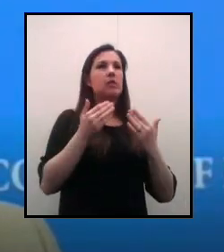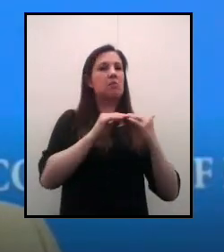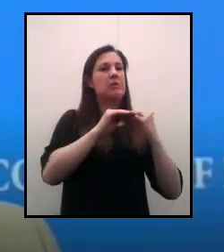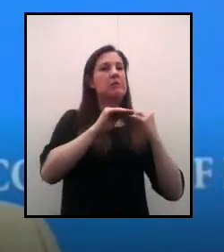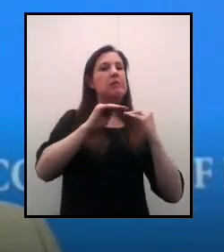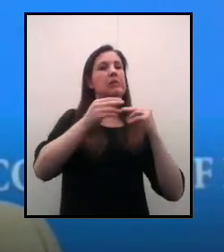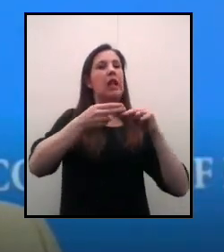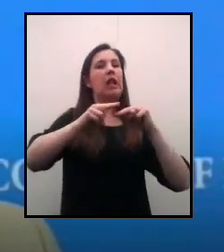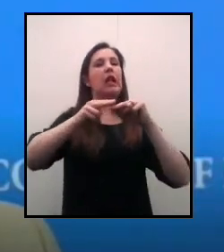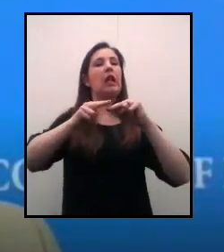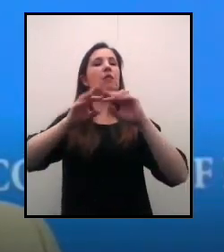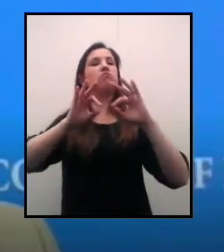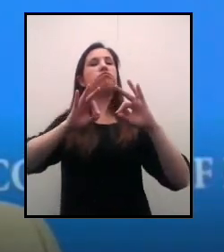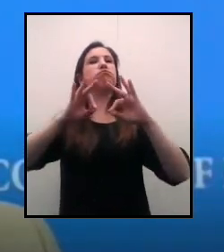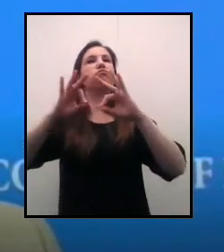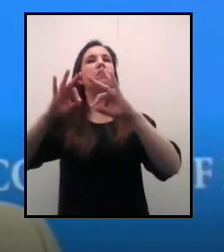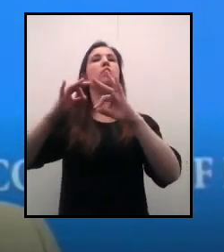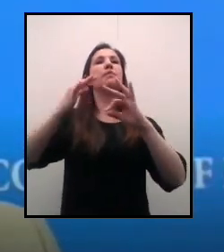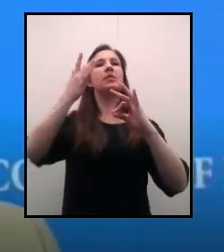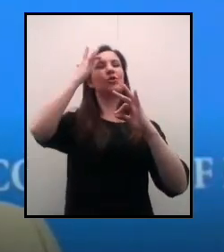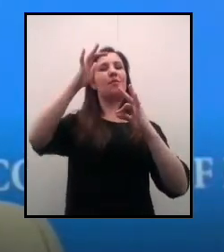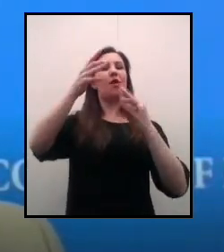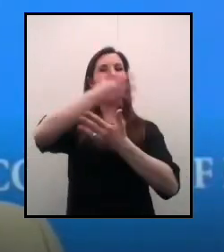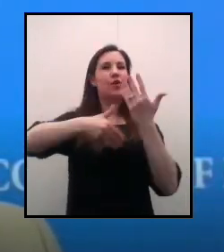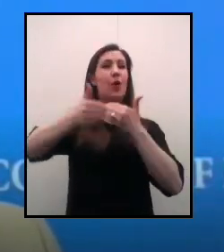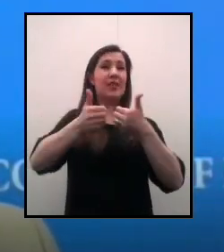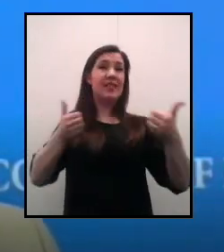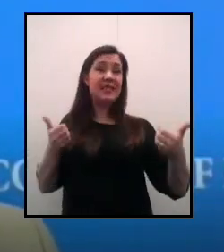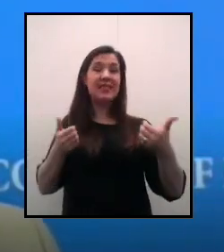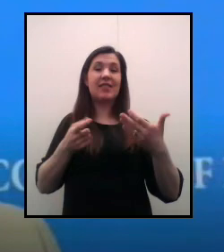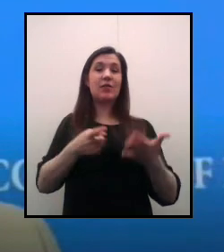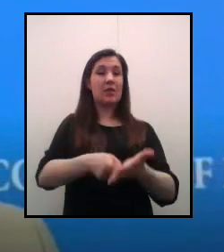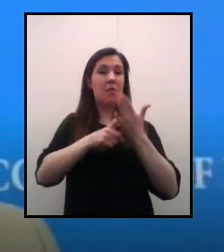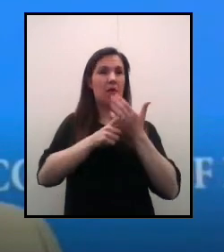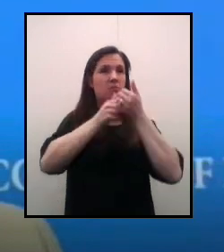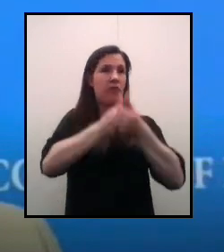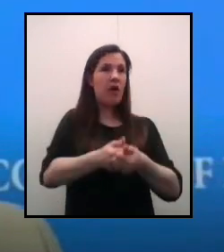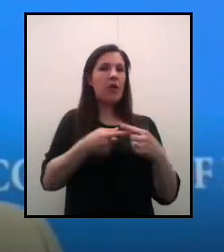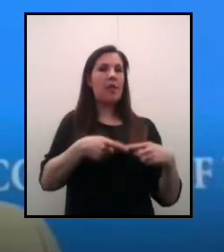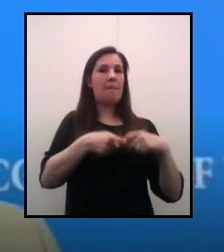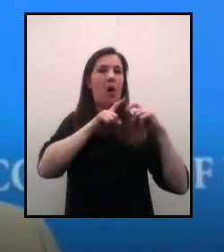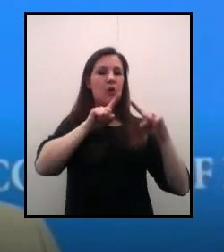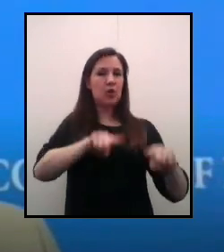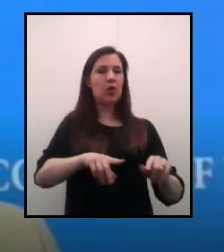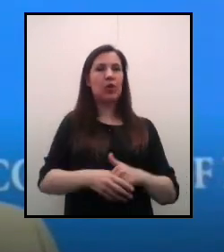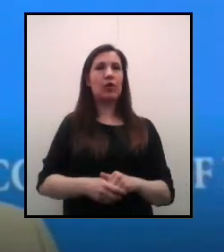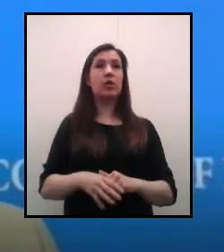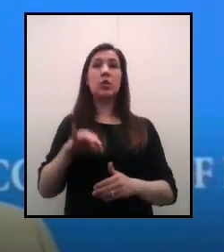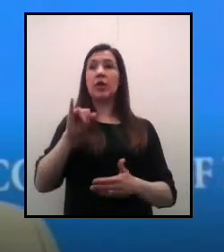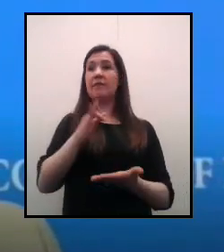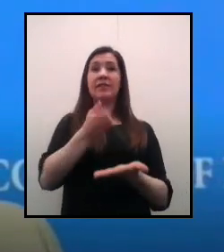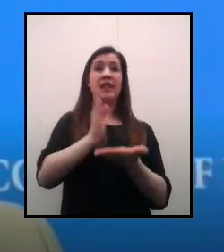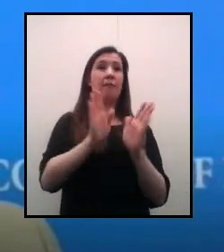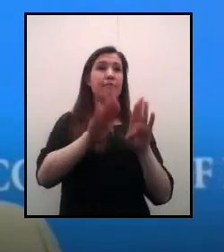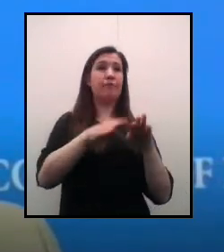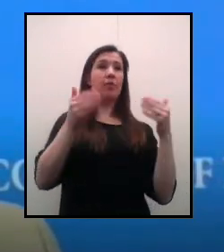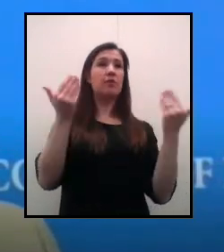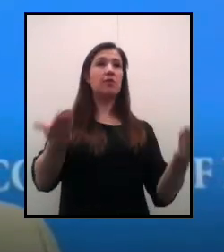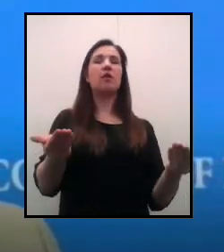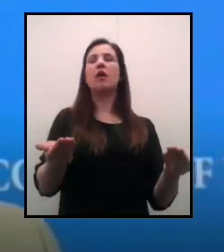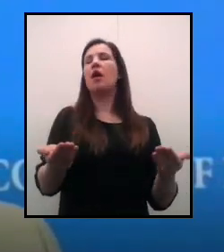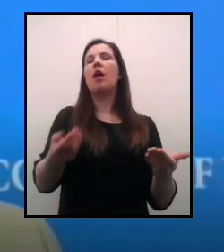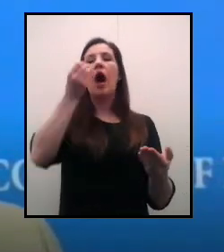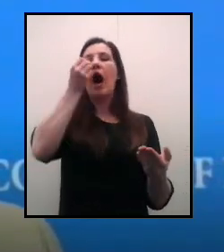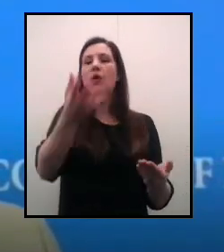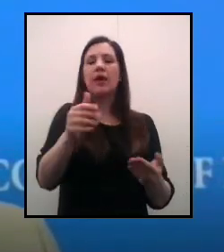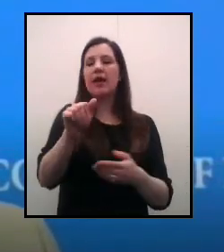is because we've been following smart social distancing guidelines and following the pause order practices. If we stopped that, I don't care